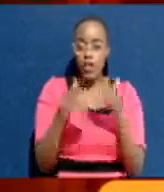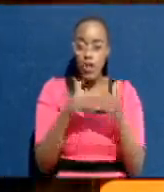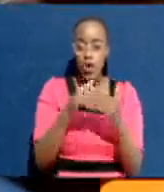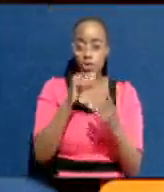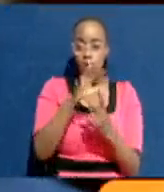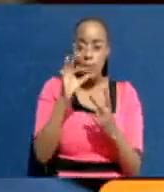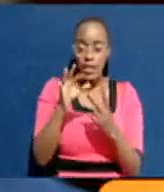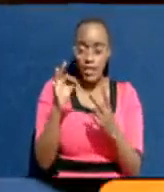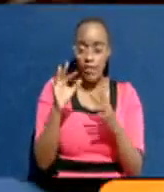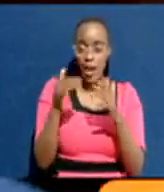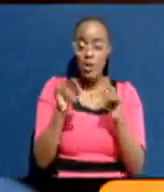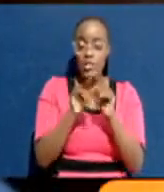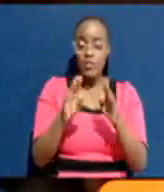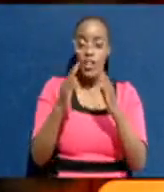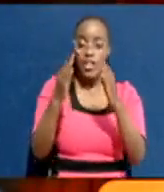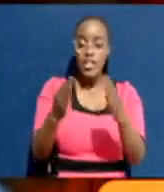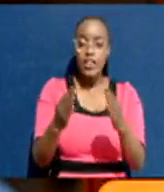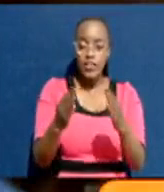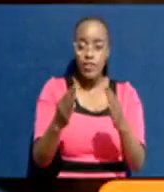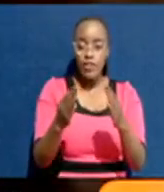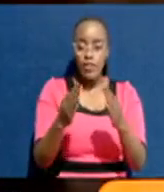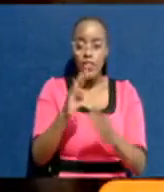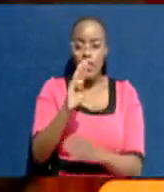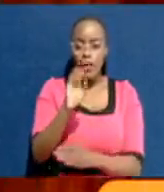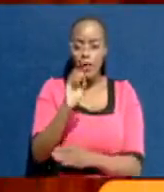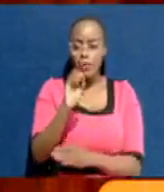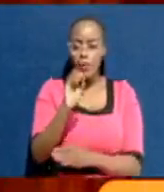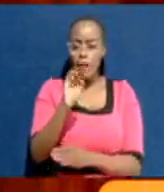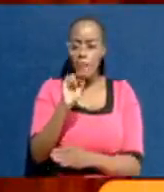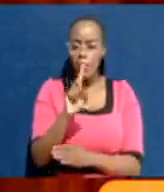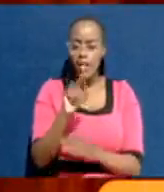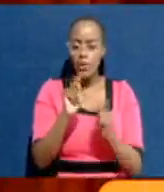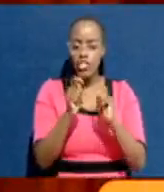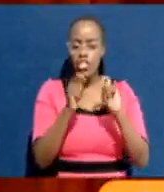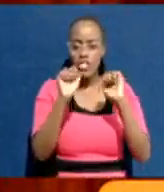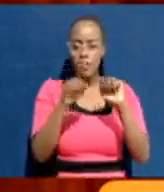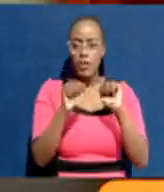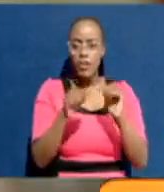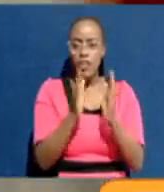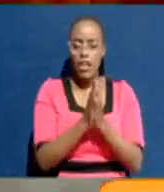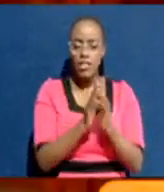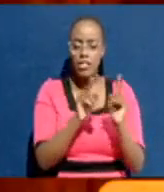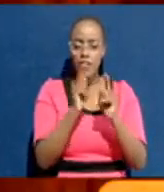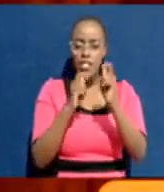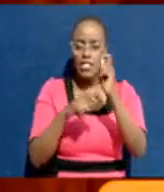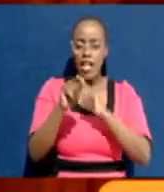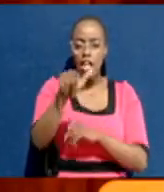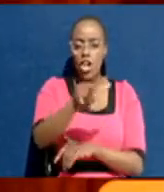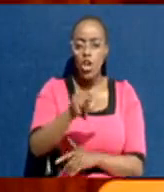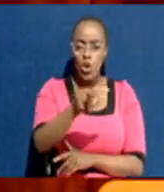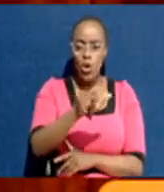a dollar-denominated bond, the way we issue an infrastructure bond. And we structure it and we sell it locally.